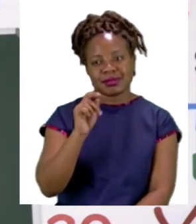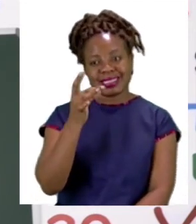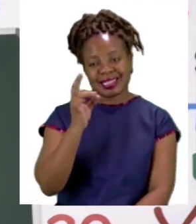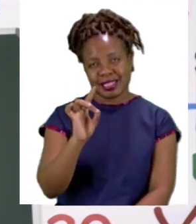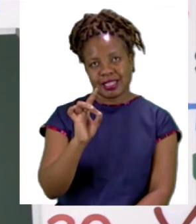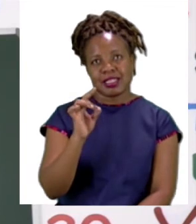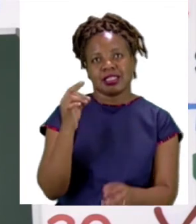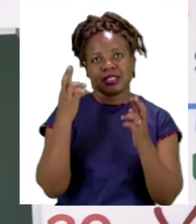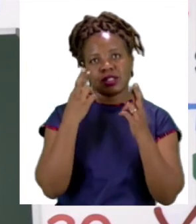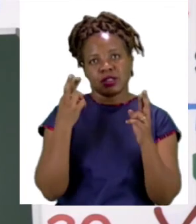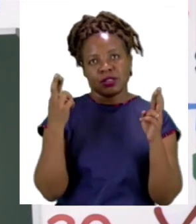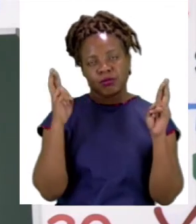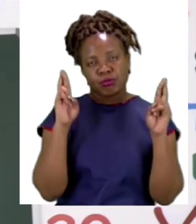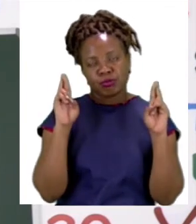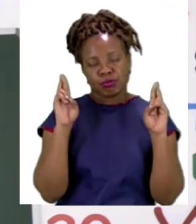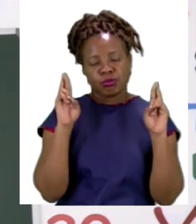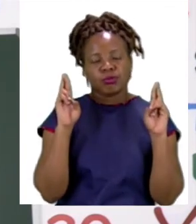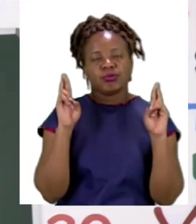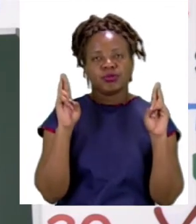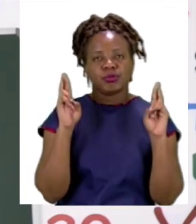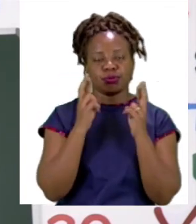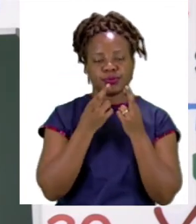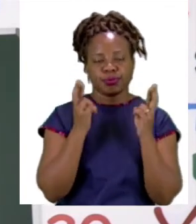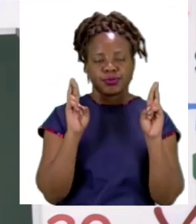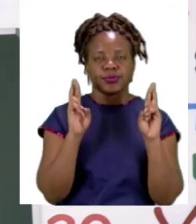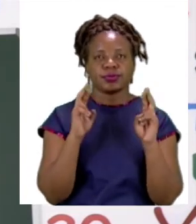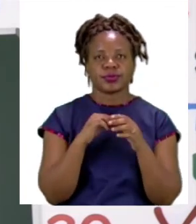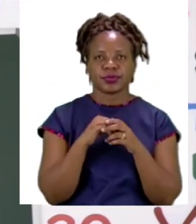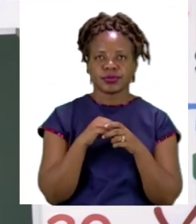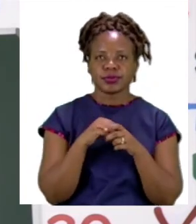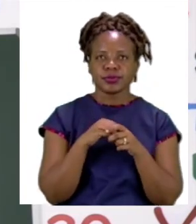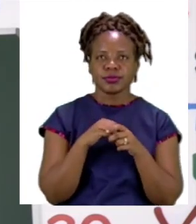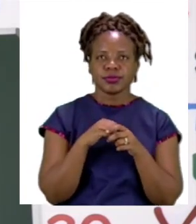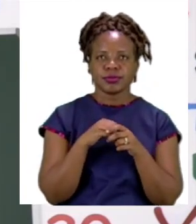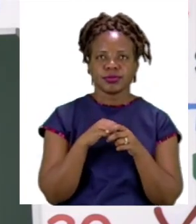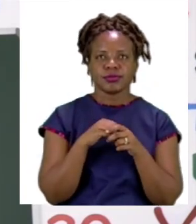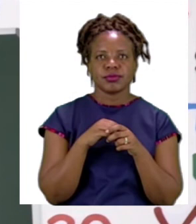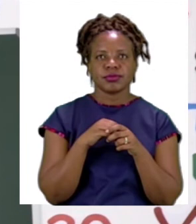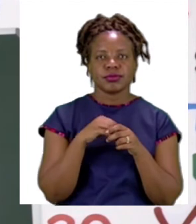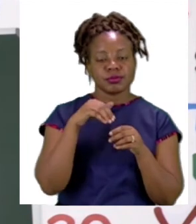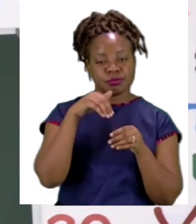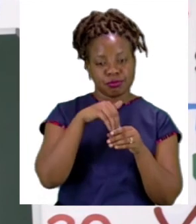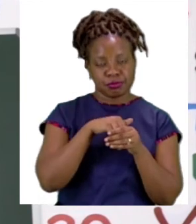There are 8 rooms. Then I'm going to write in.